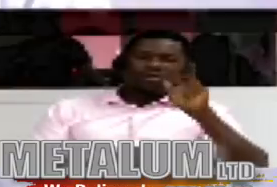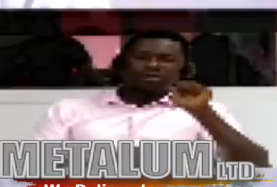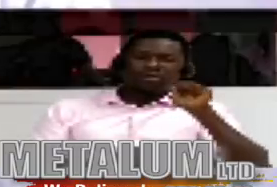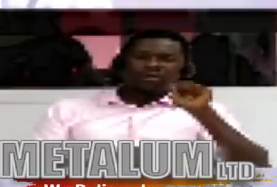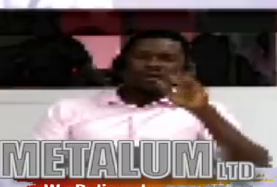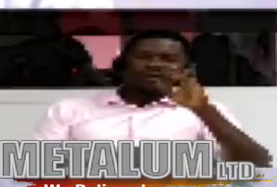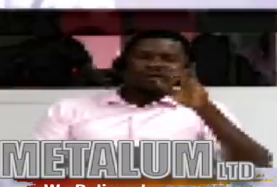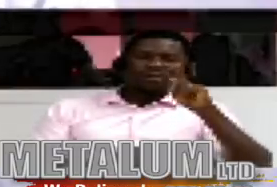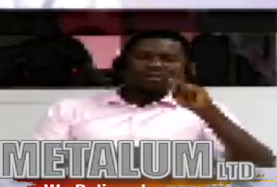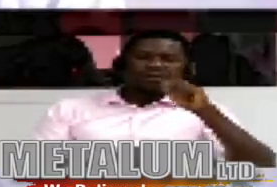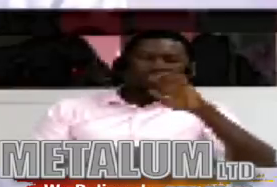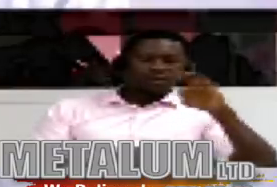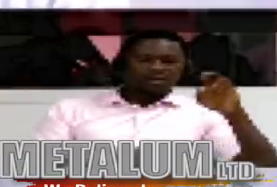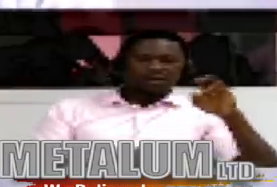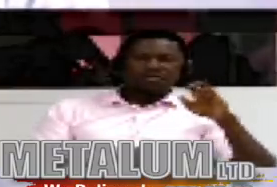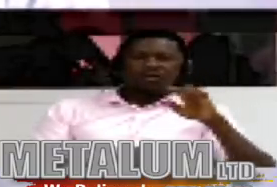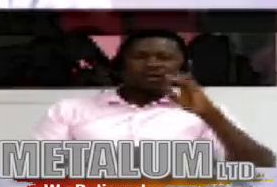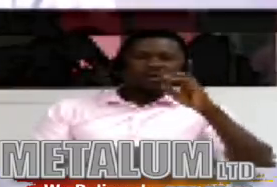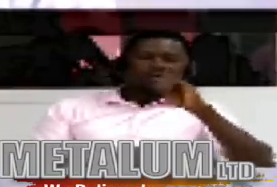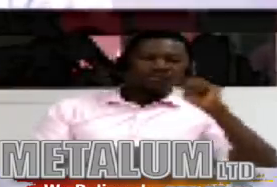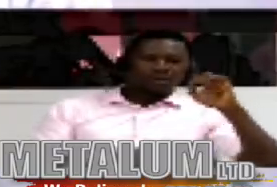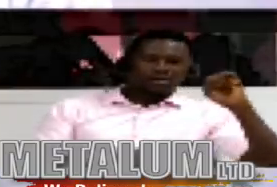and Molo Balde Gamsu.